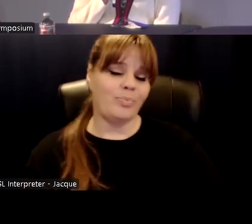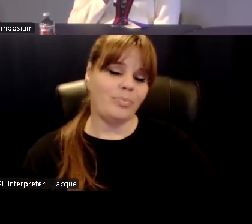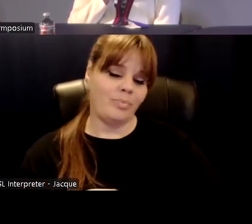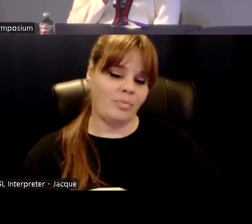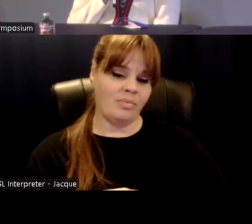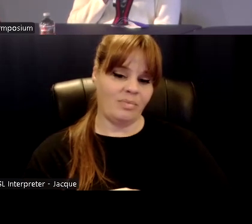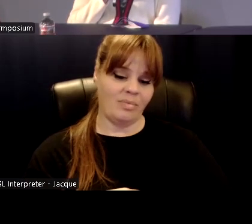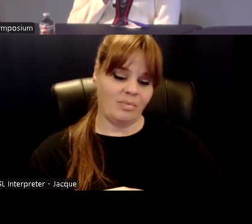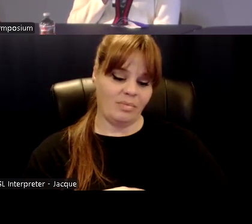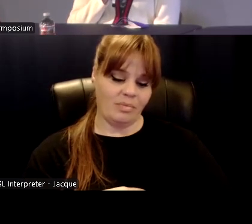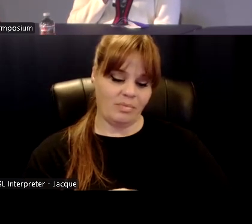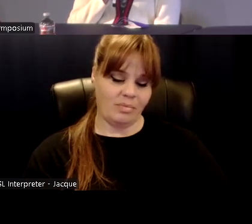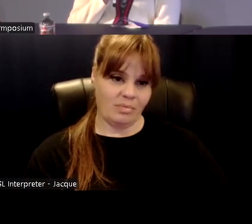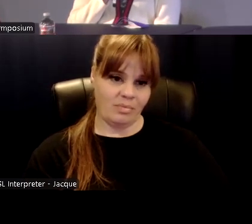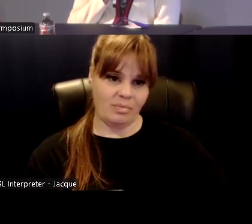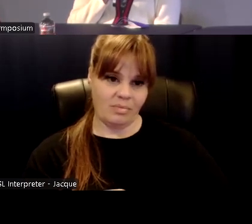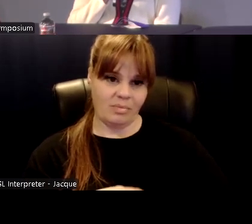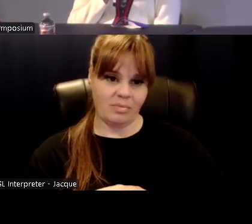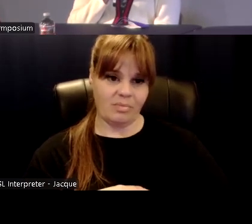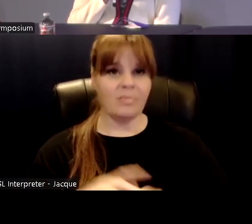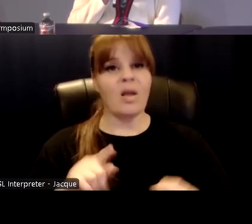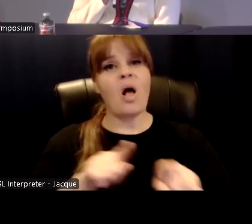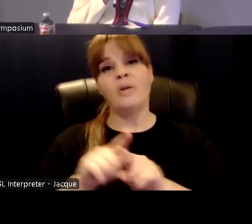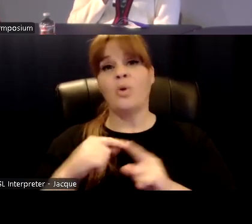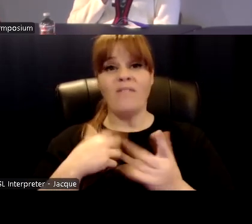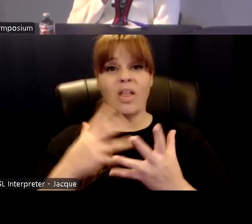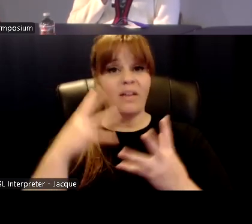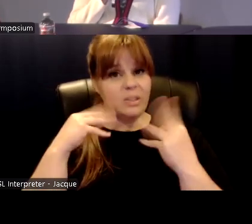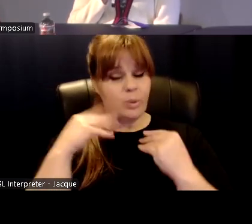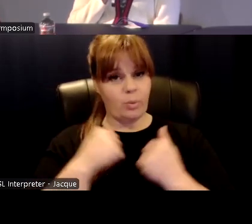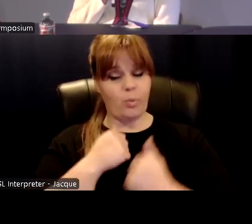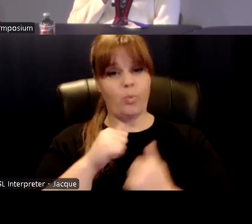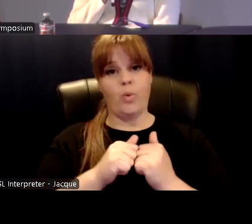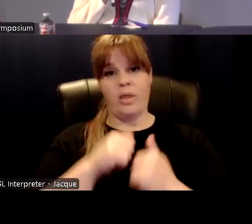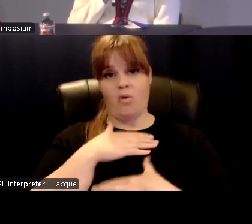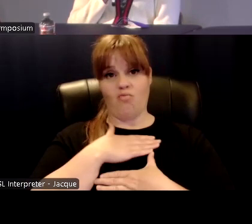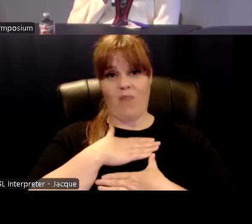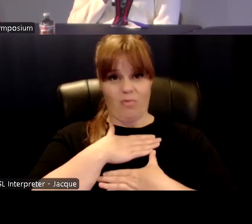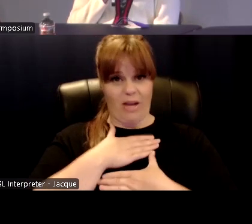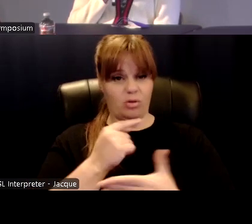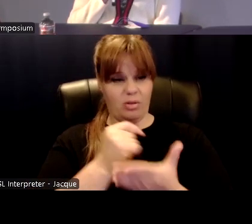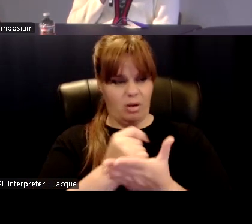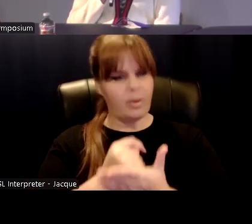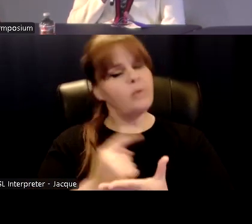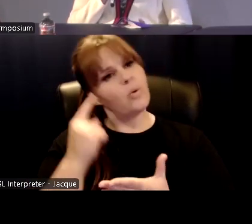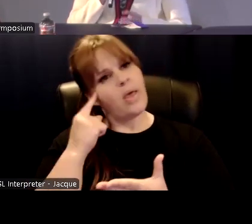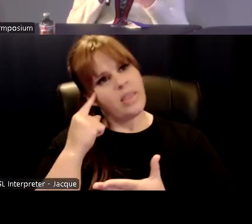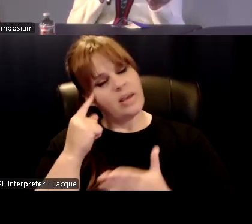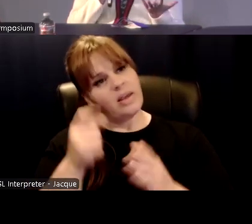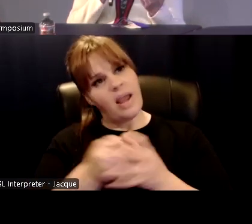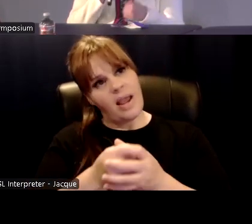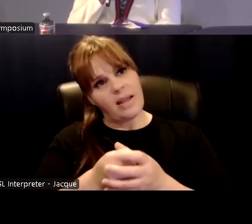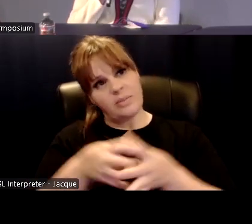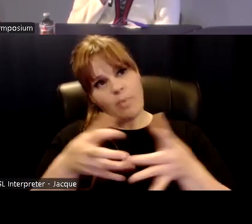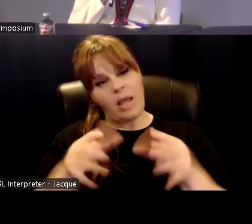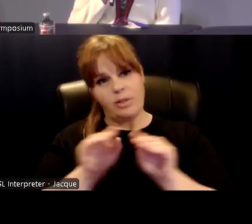sense, I have a lot of experience with recreational therapy and with adaptive recreation, and so I think expanding,